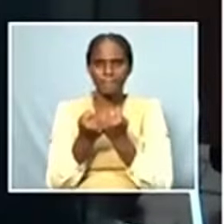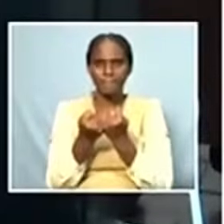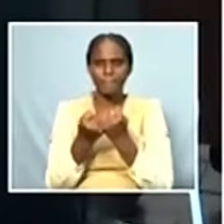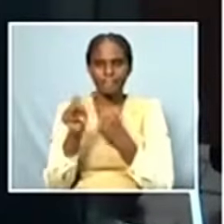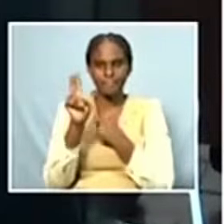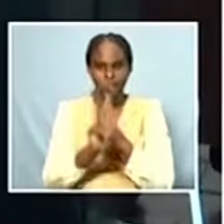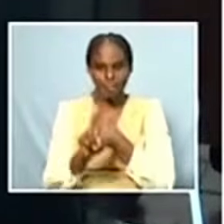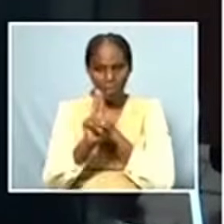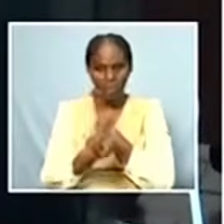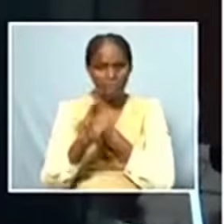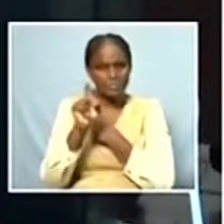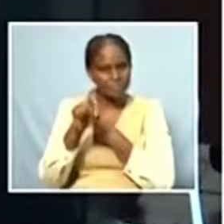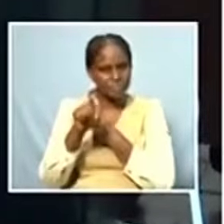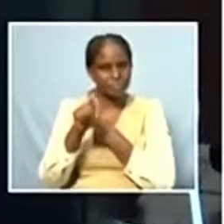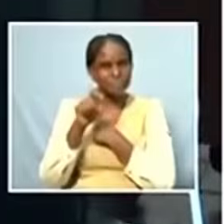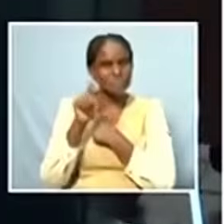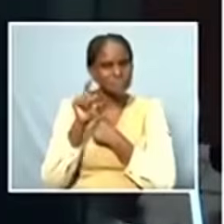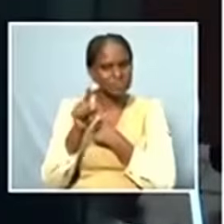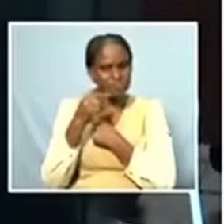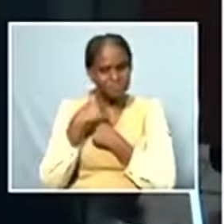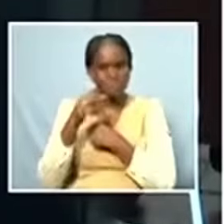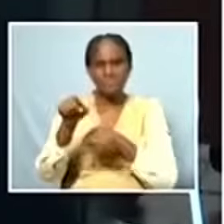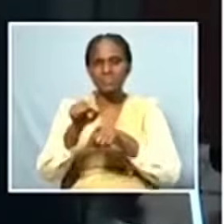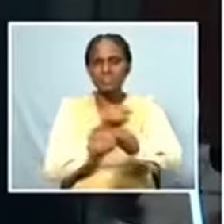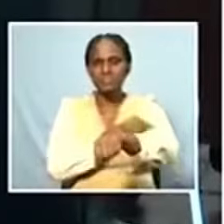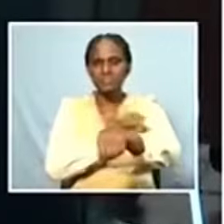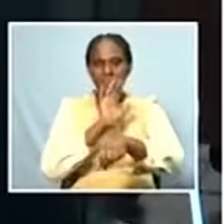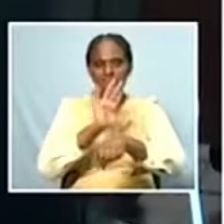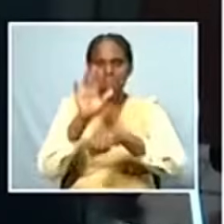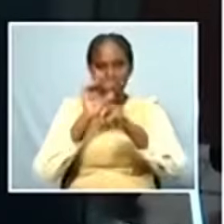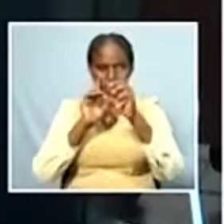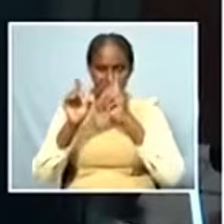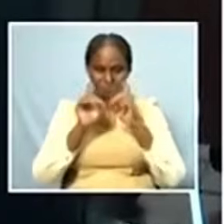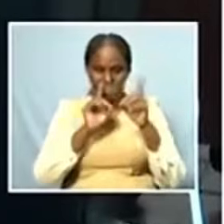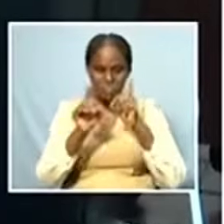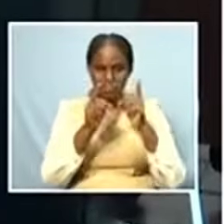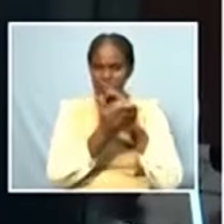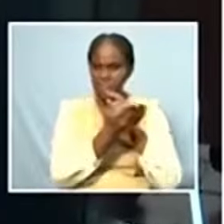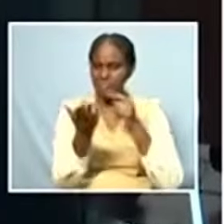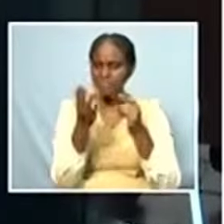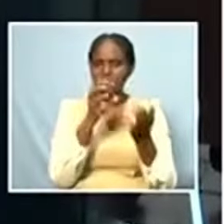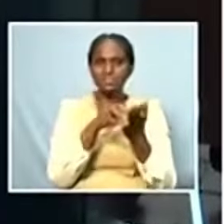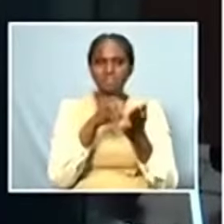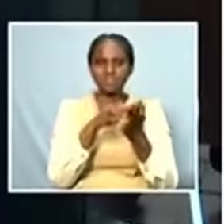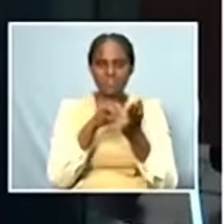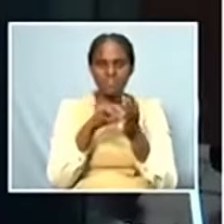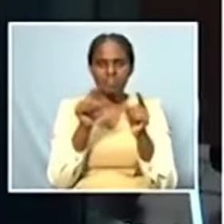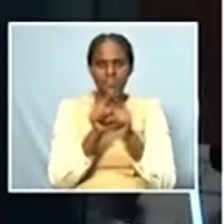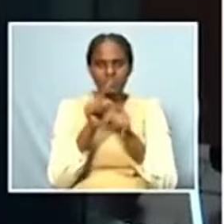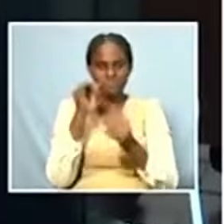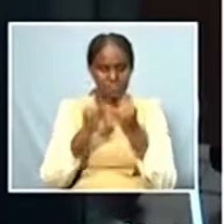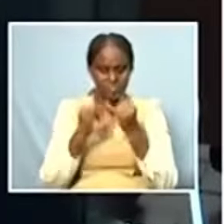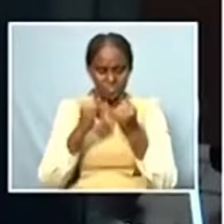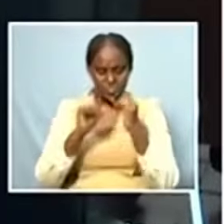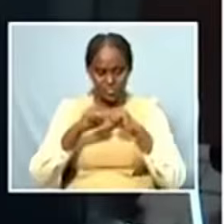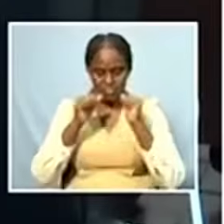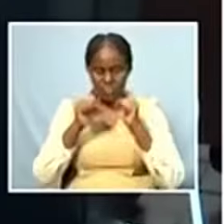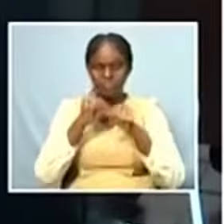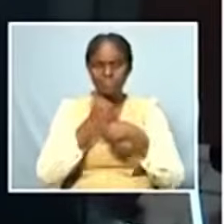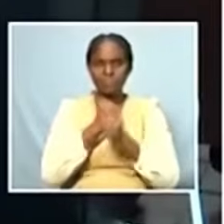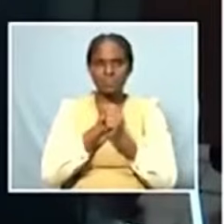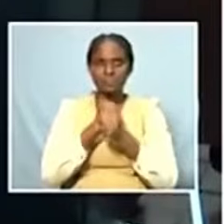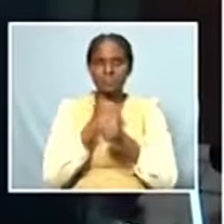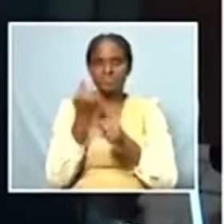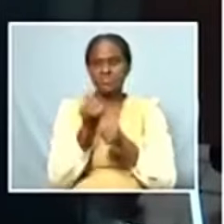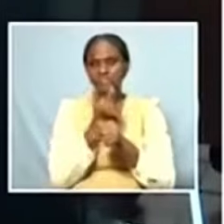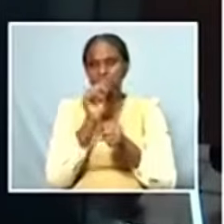leaves much to be desired. I think we have prolonged discussing this, and the conclusion I can make is that